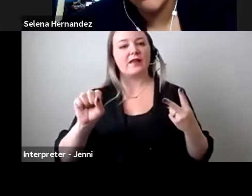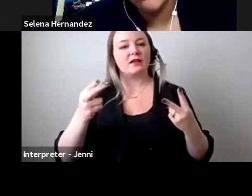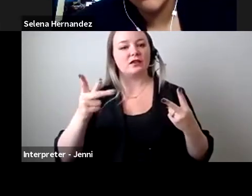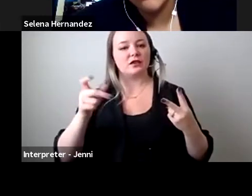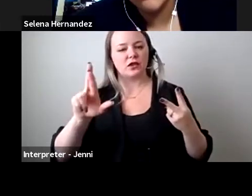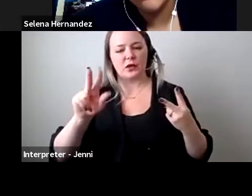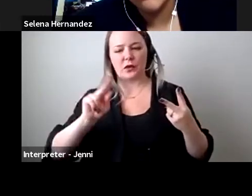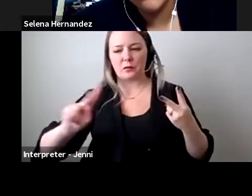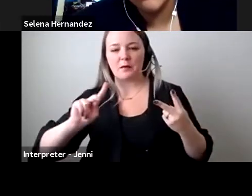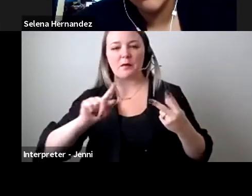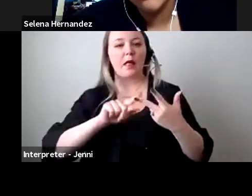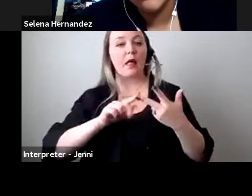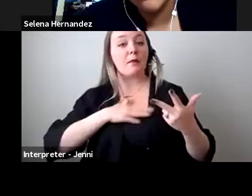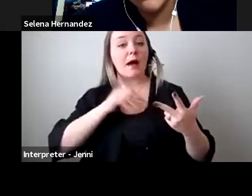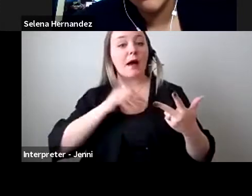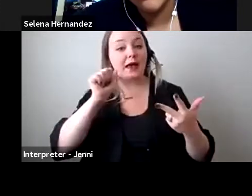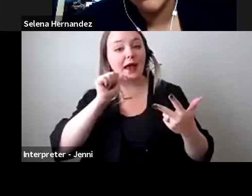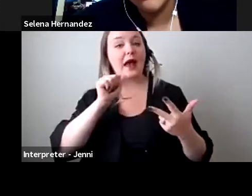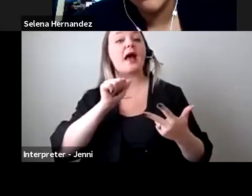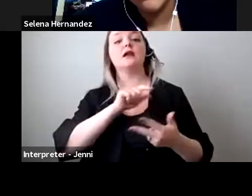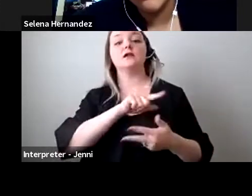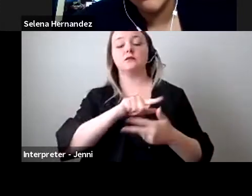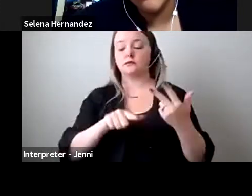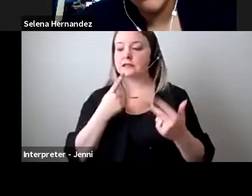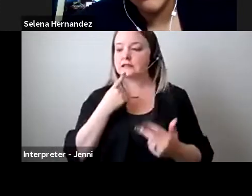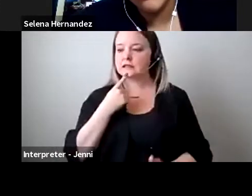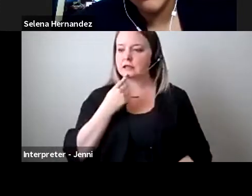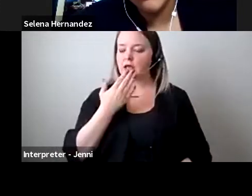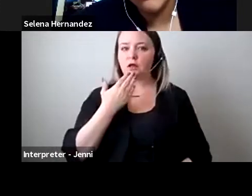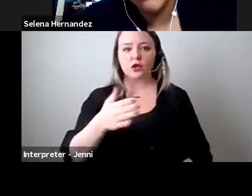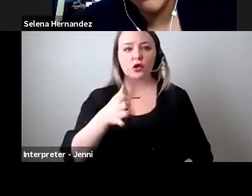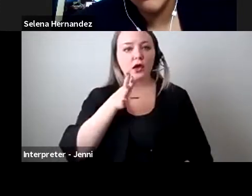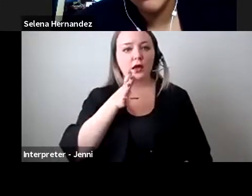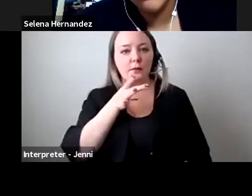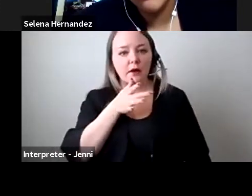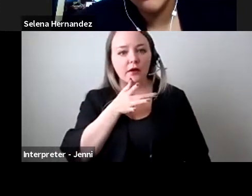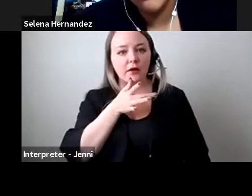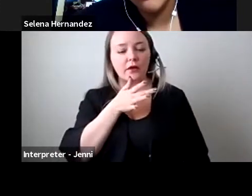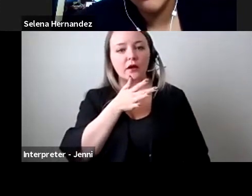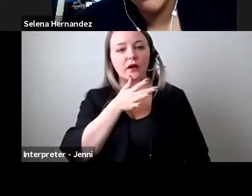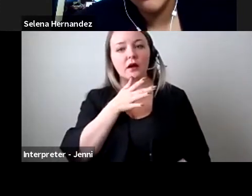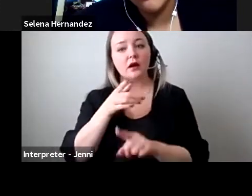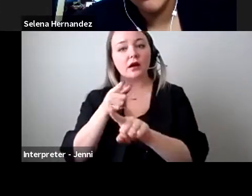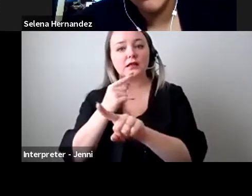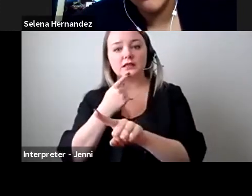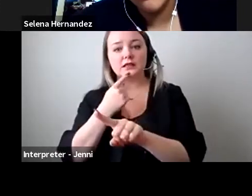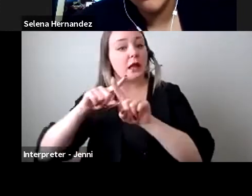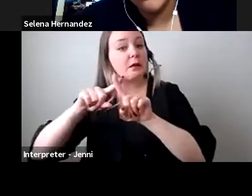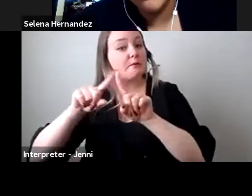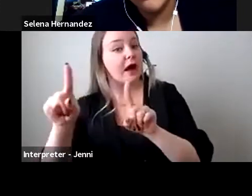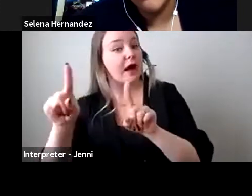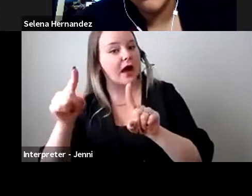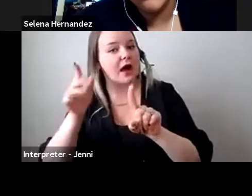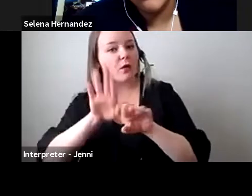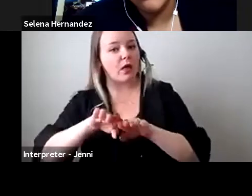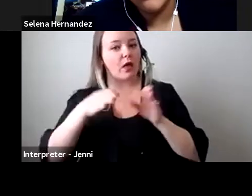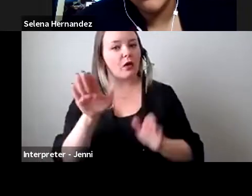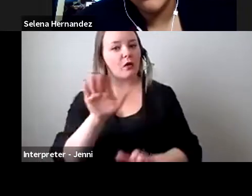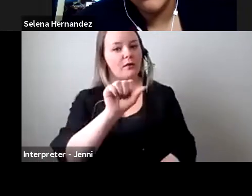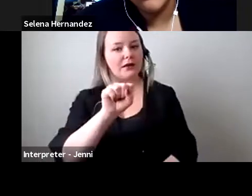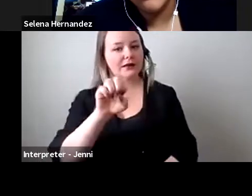and they said, "Oh yes, she's a good parent." Whoop, whoop. But that lady said, "But I'm opening this case, and